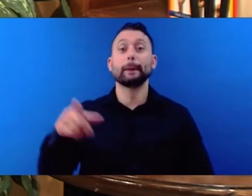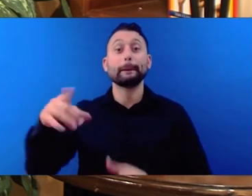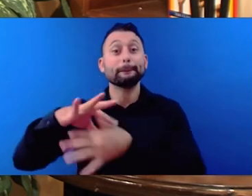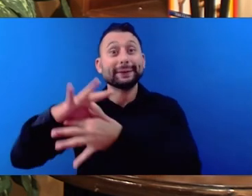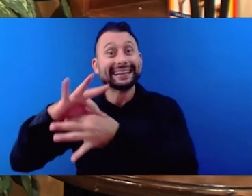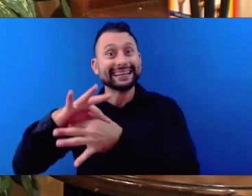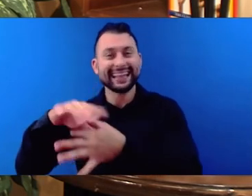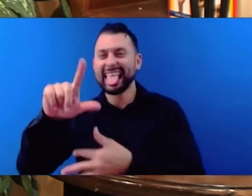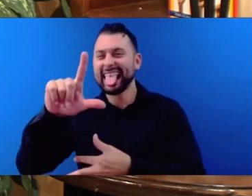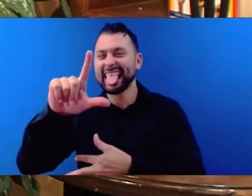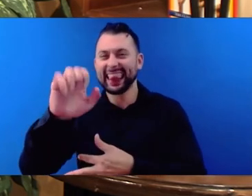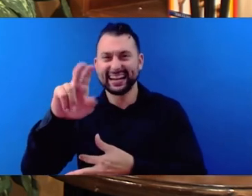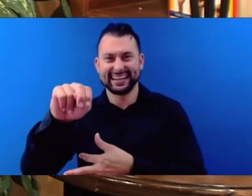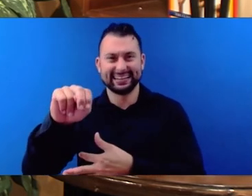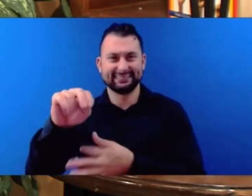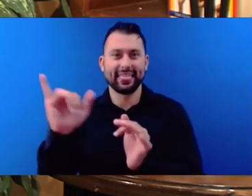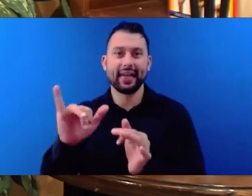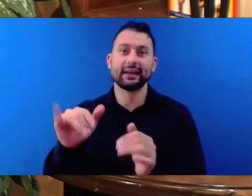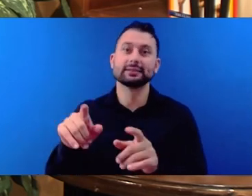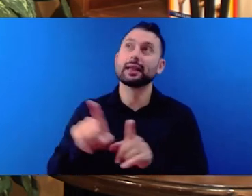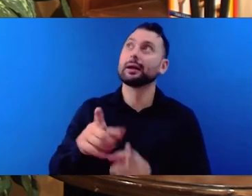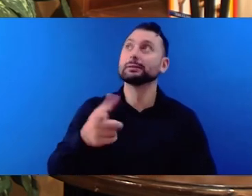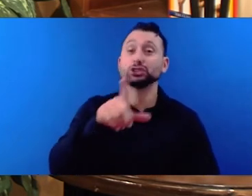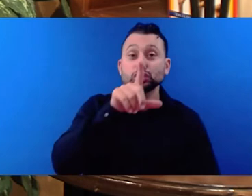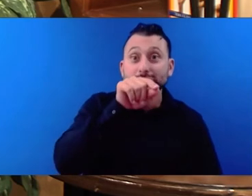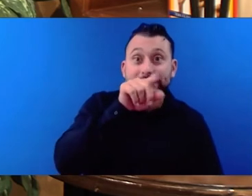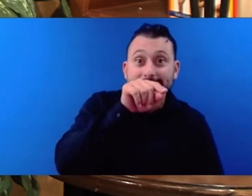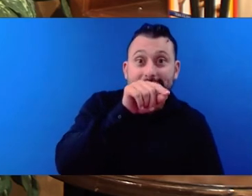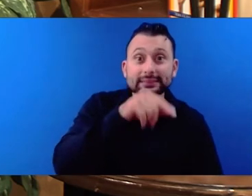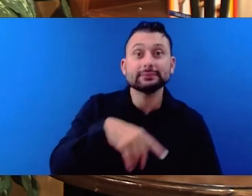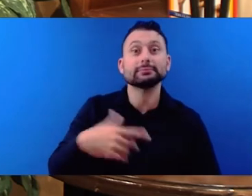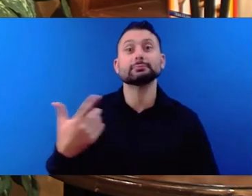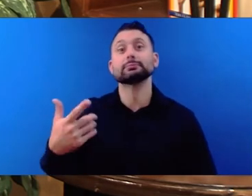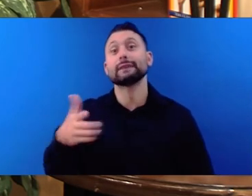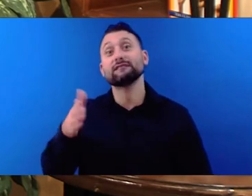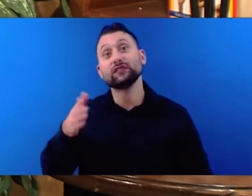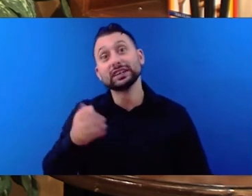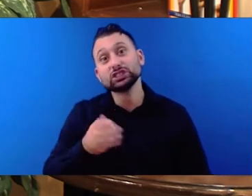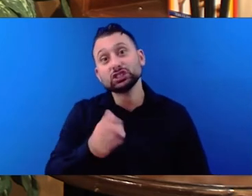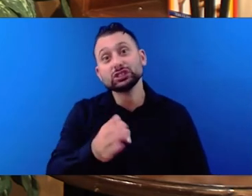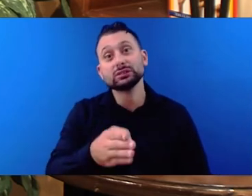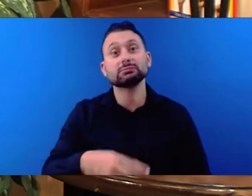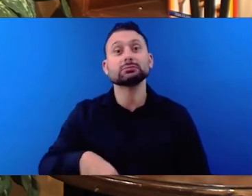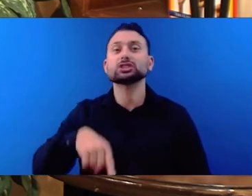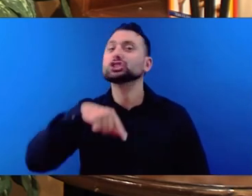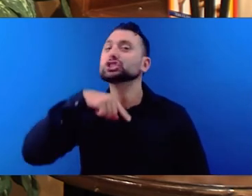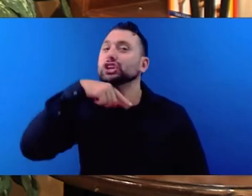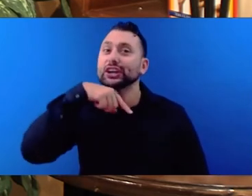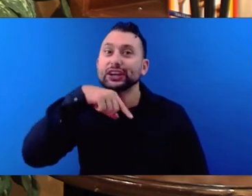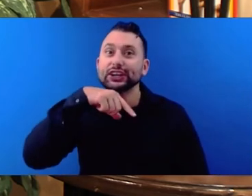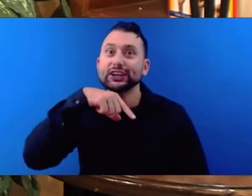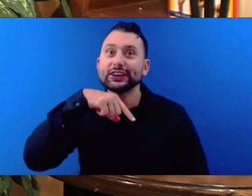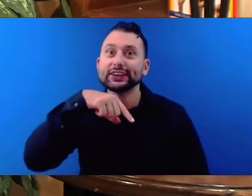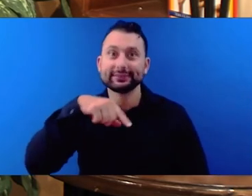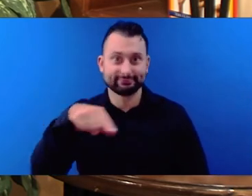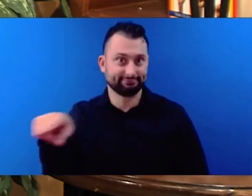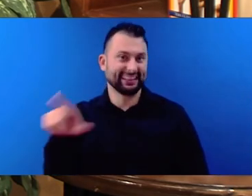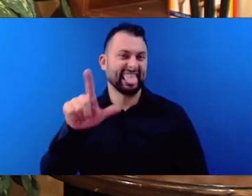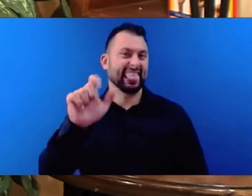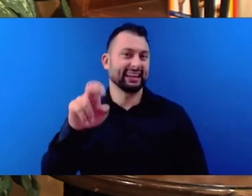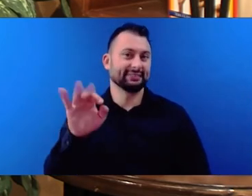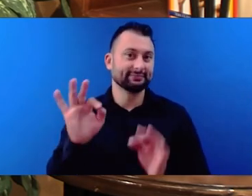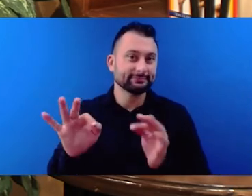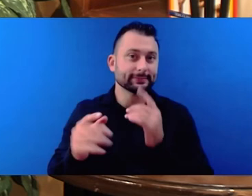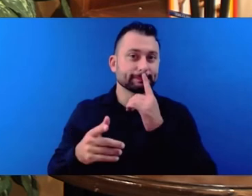So if you think about a standard plate and what should go on your plate at a mealtime, half of that